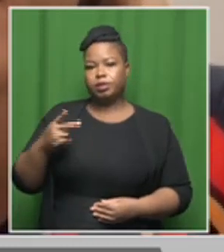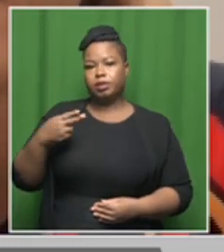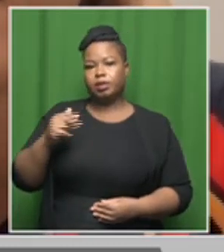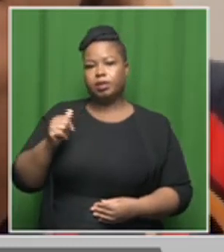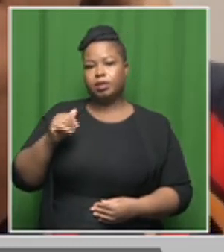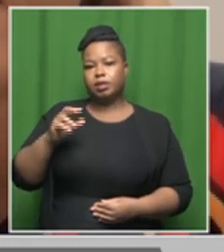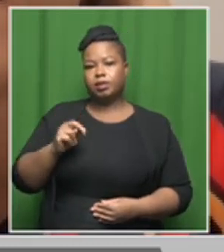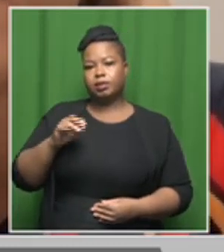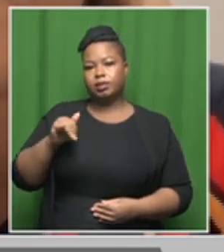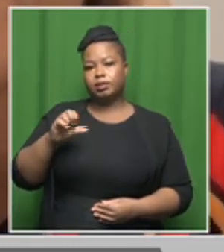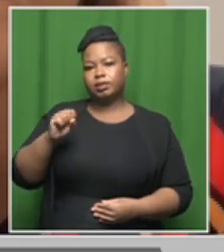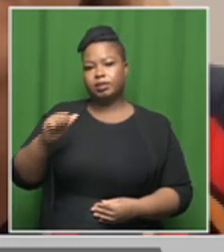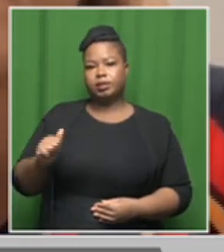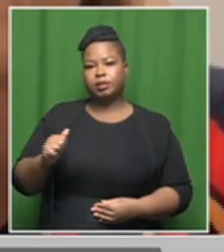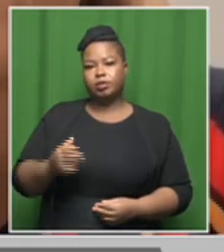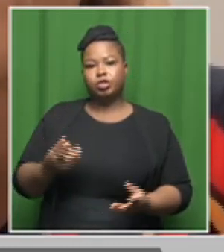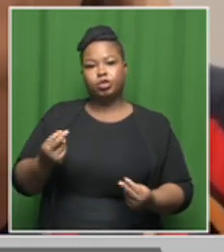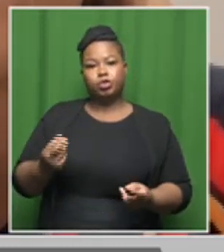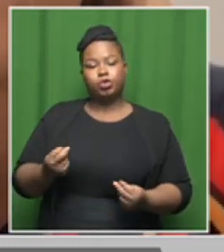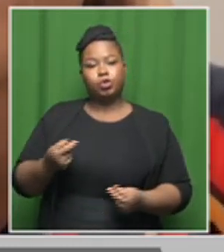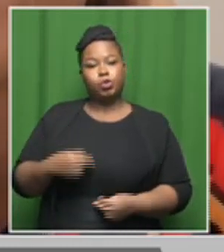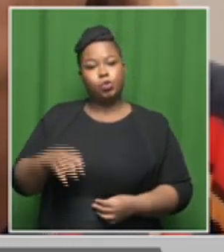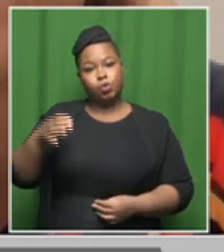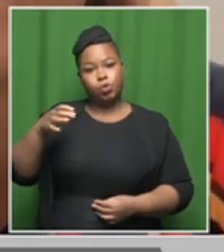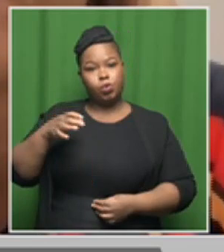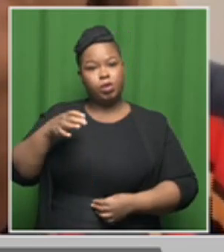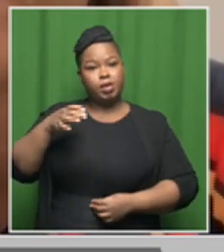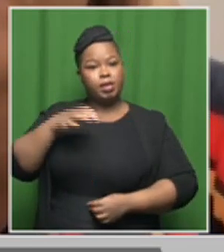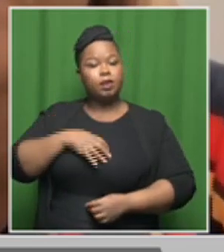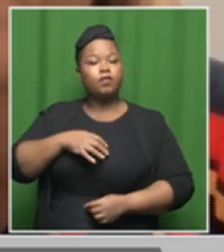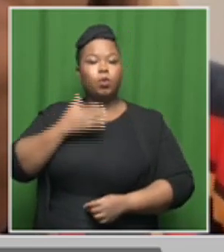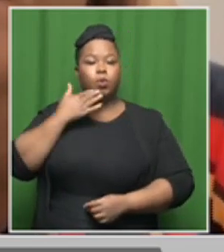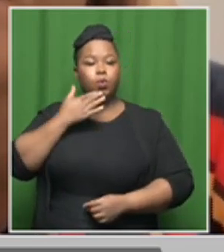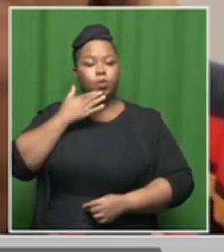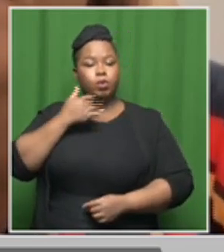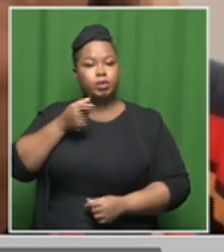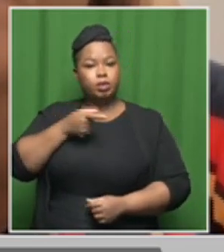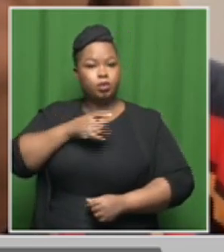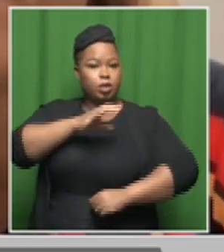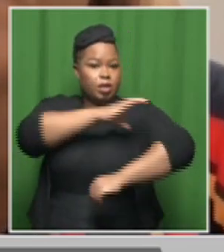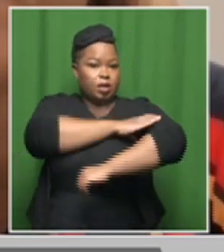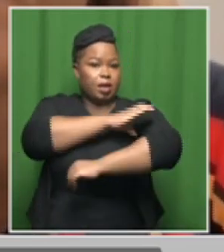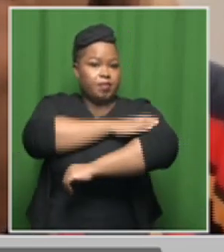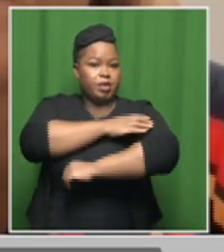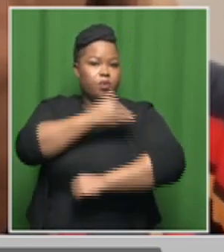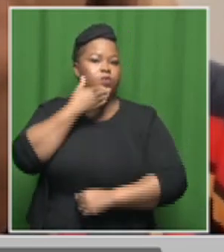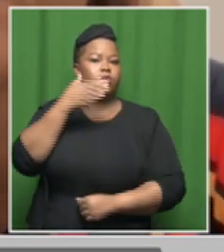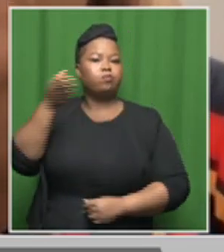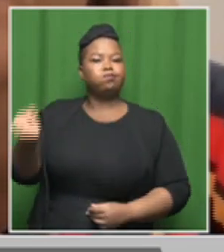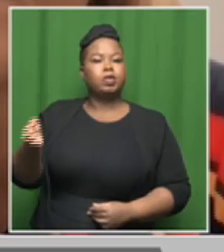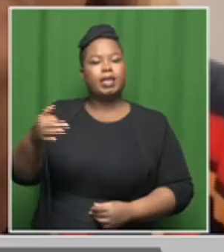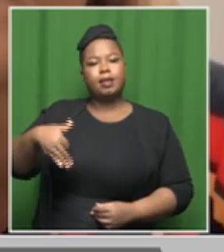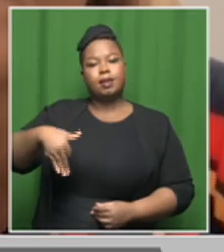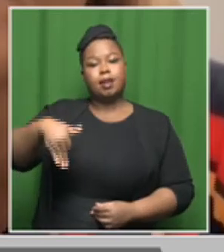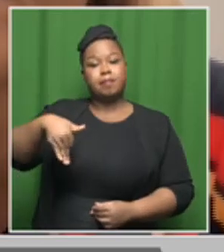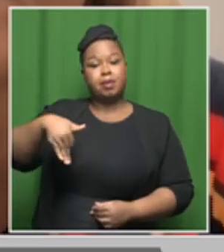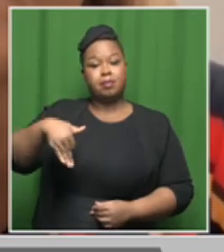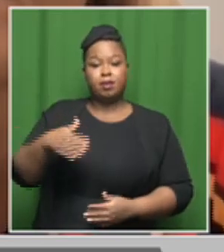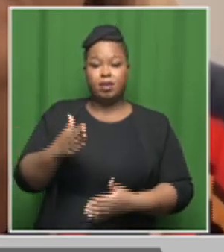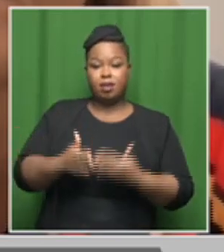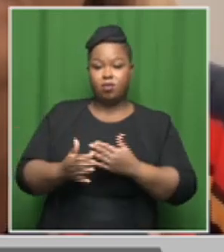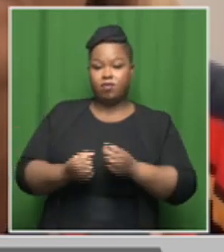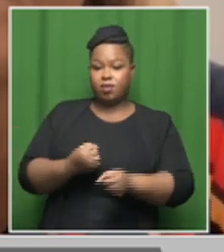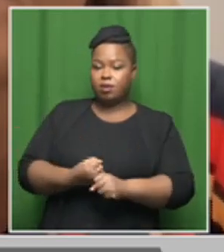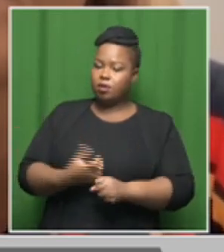of course, the new captain of the Proteas, and she being the captain that led the team to victory out in Namibia at the end of the year. She'll surely be